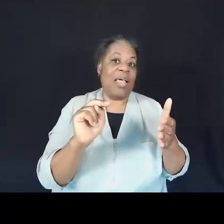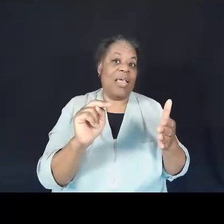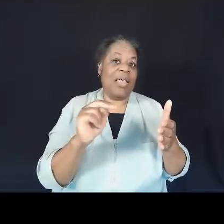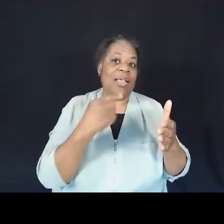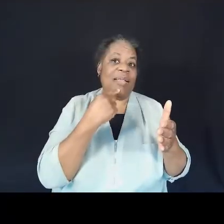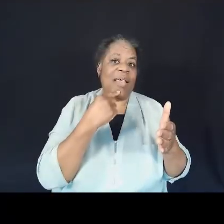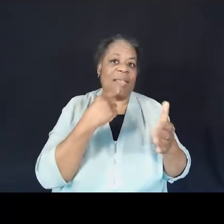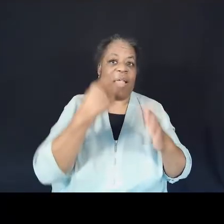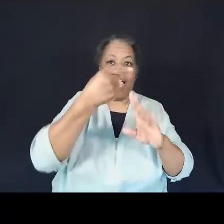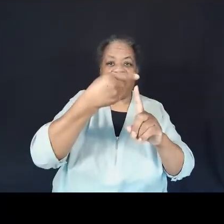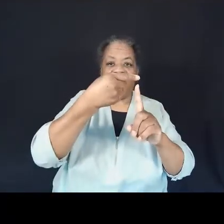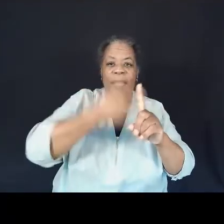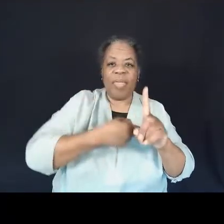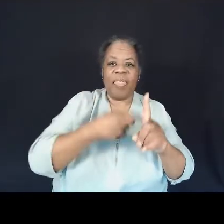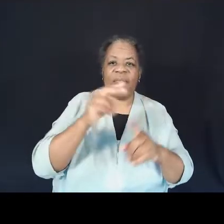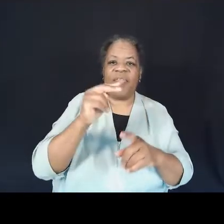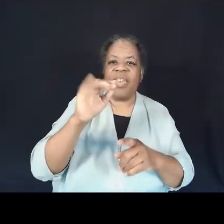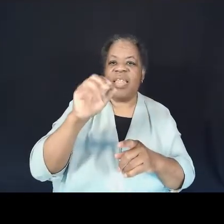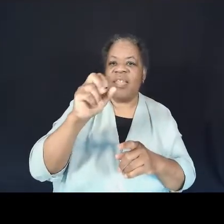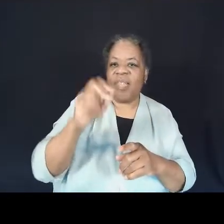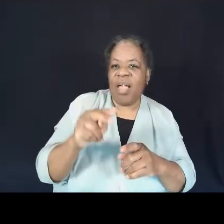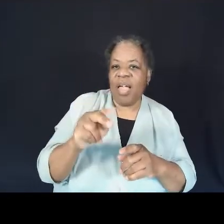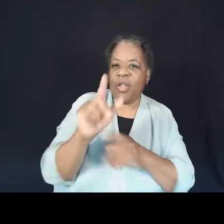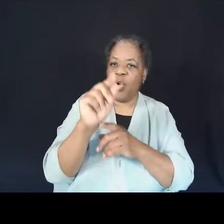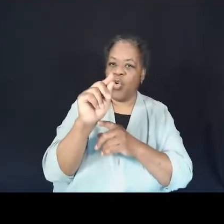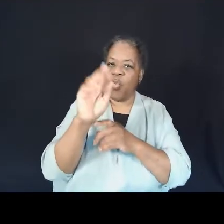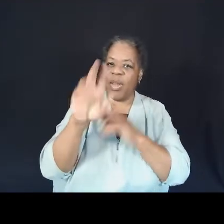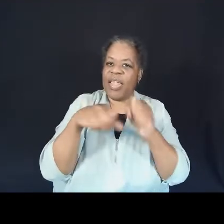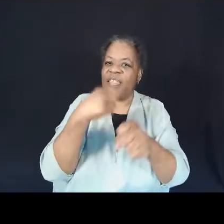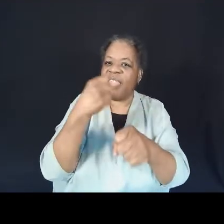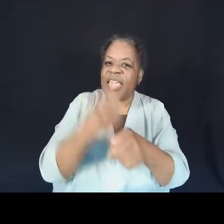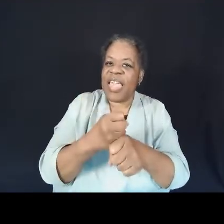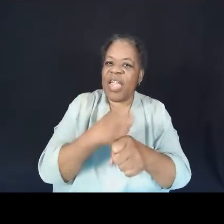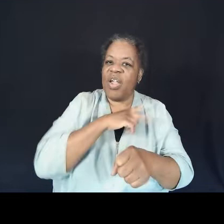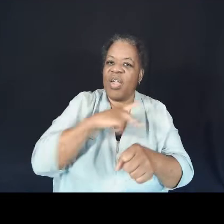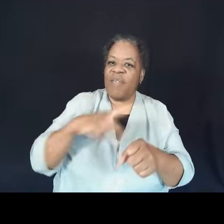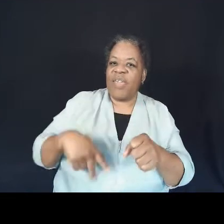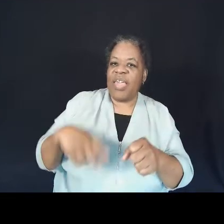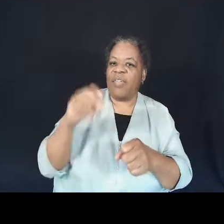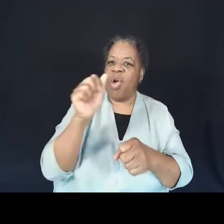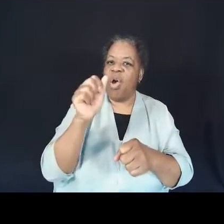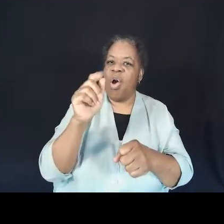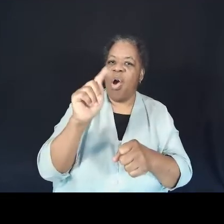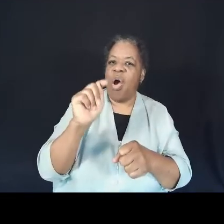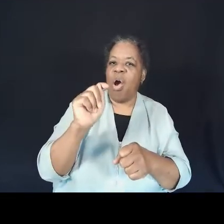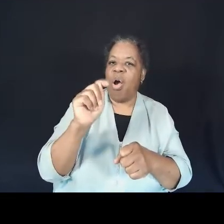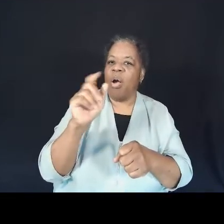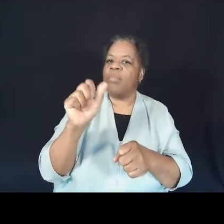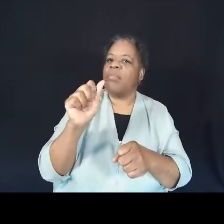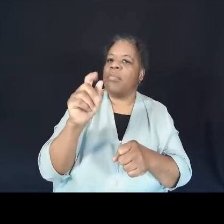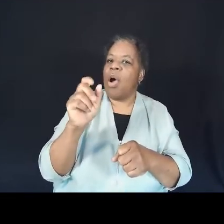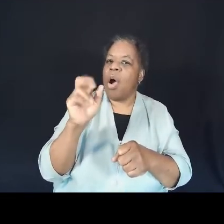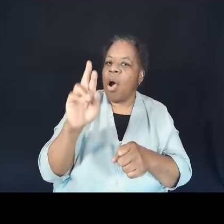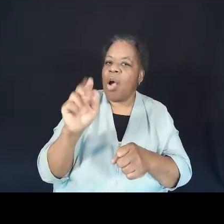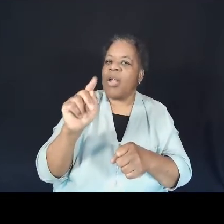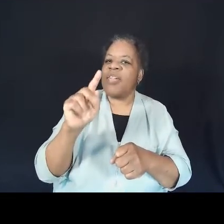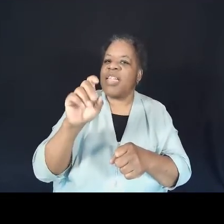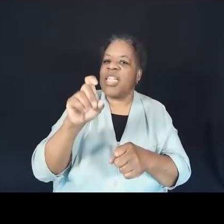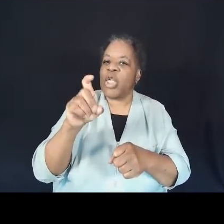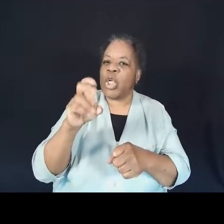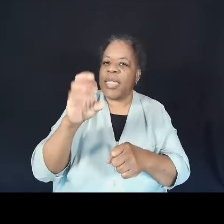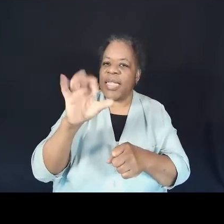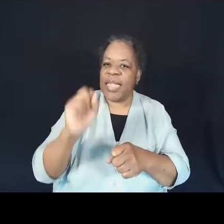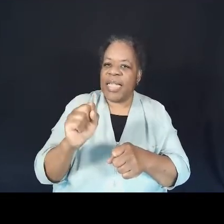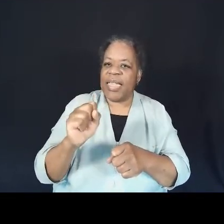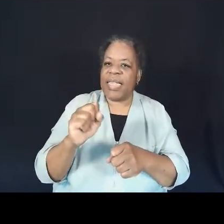month of Nisan, in the 20th year of King Artaxerxes, when wine was being brought for him,